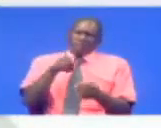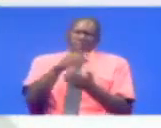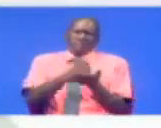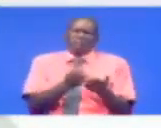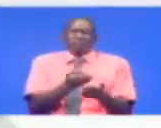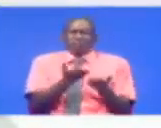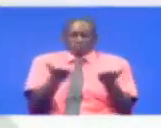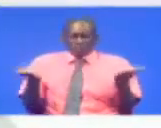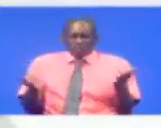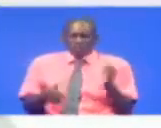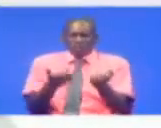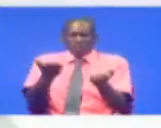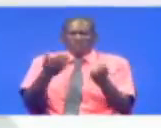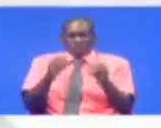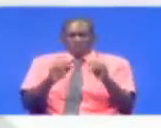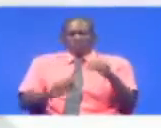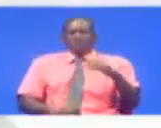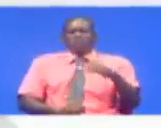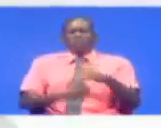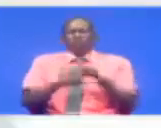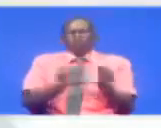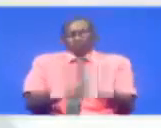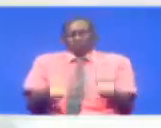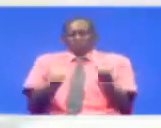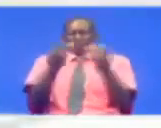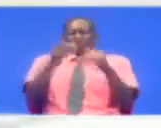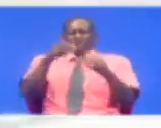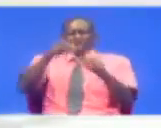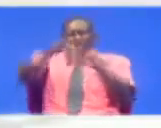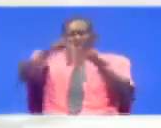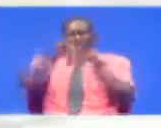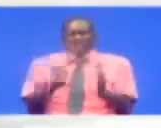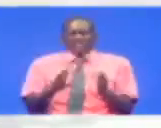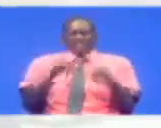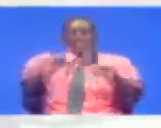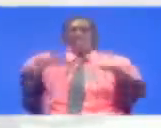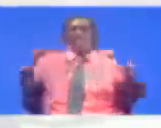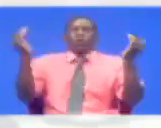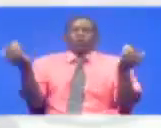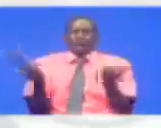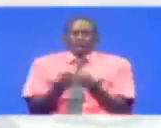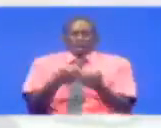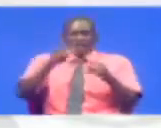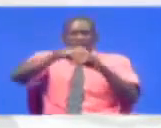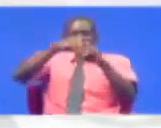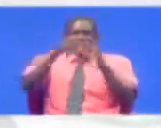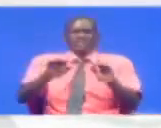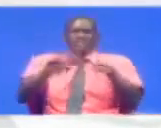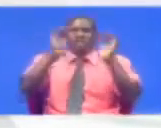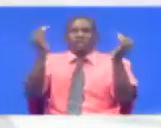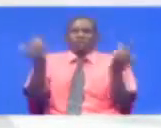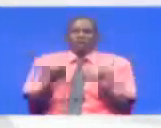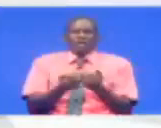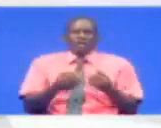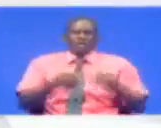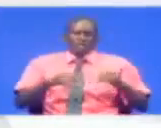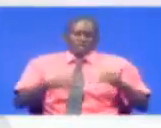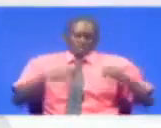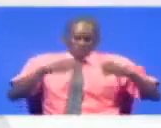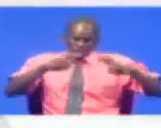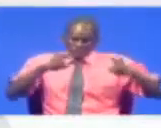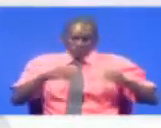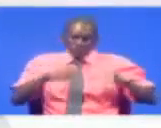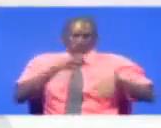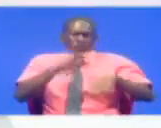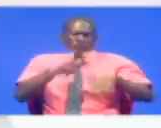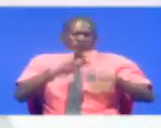those things that we need to promote, because investors all over the world are looking for credible